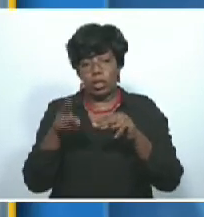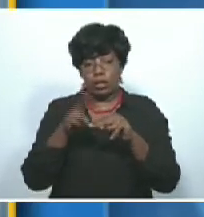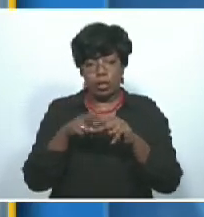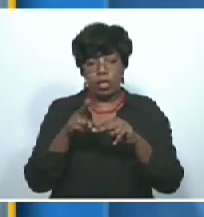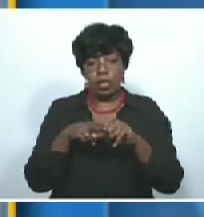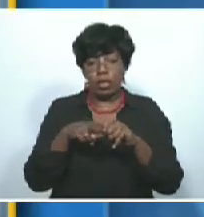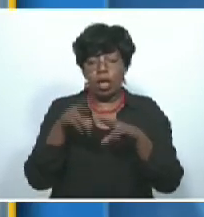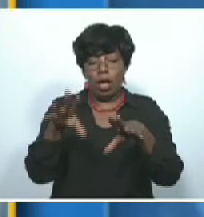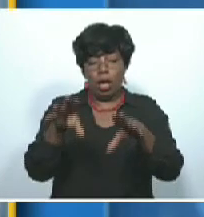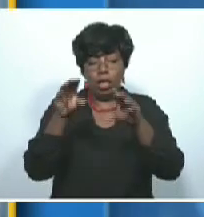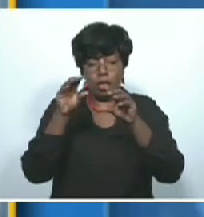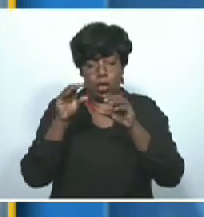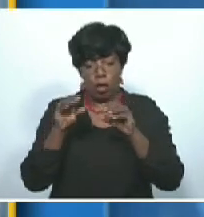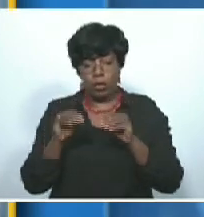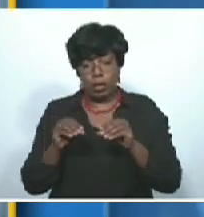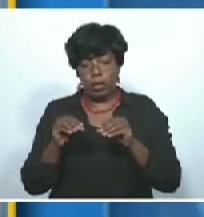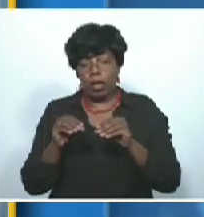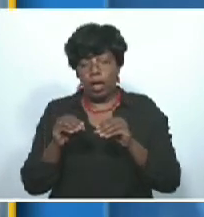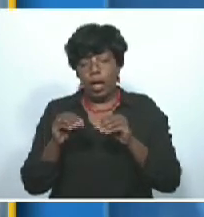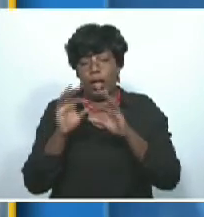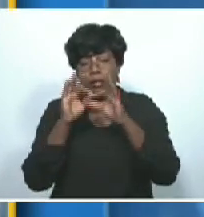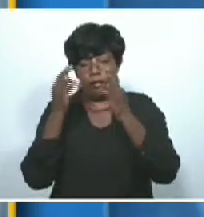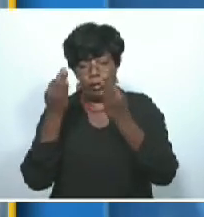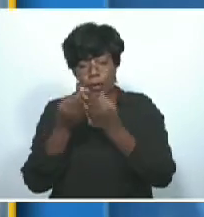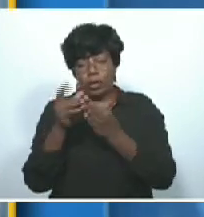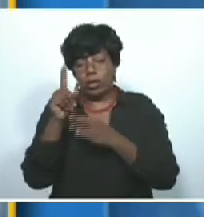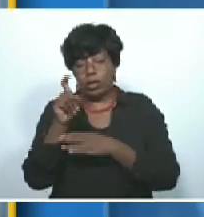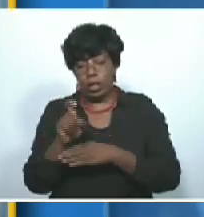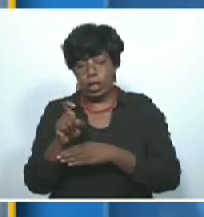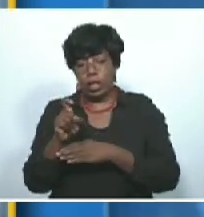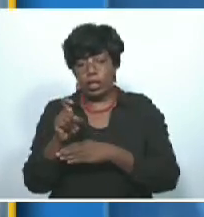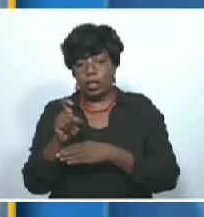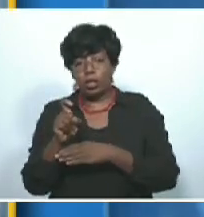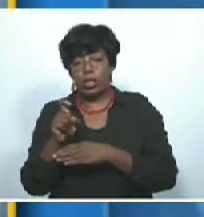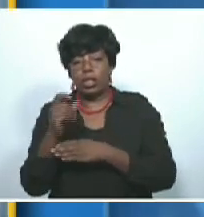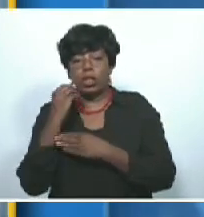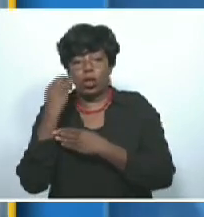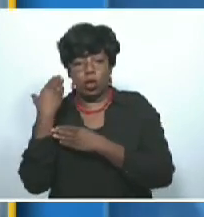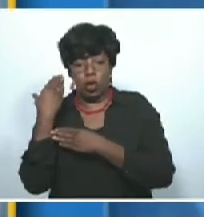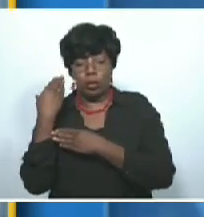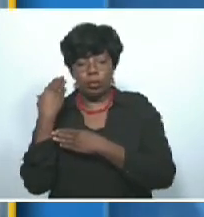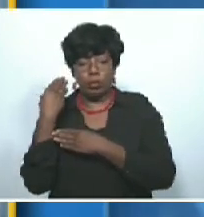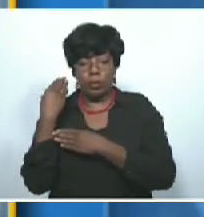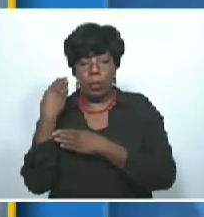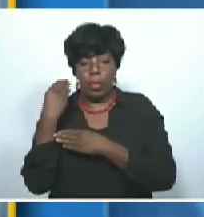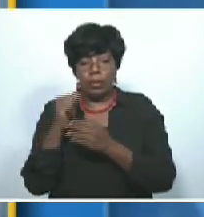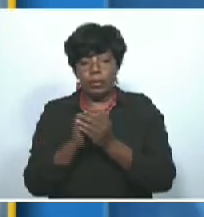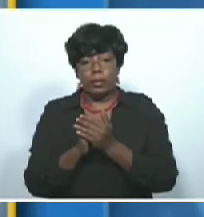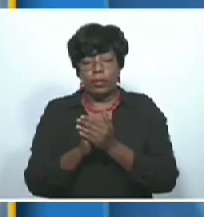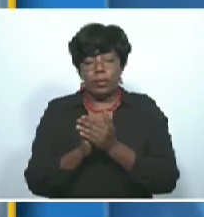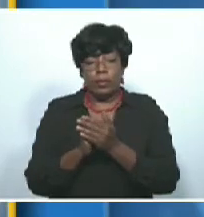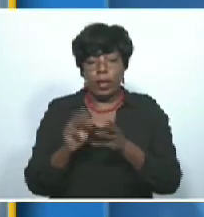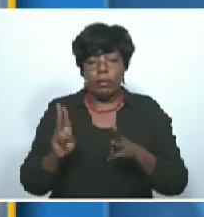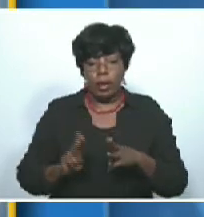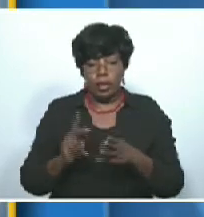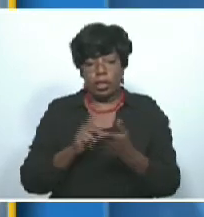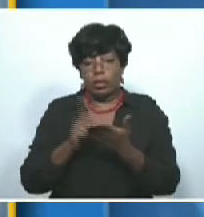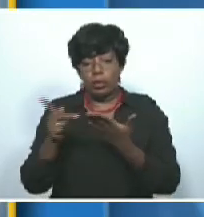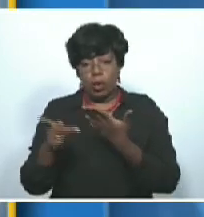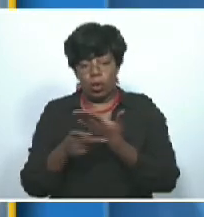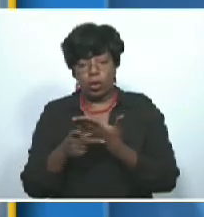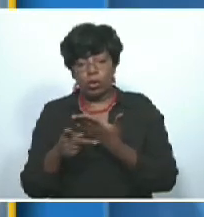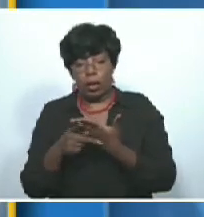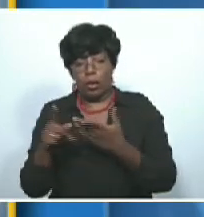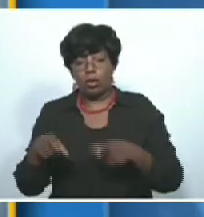foster families for children needing homes. The Ministry of Social Services manages the government's adoption and foster care programs. It